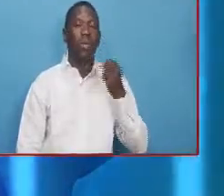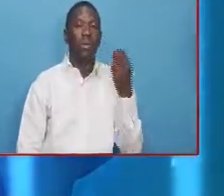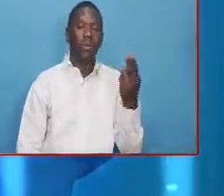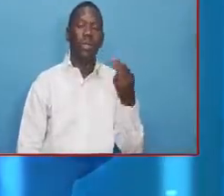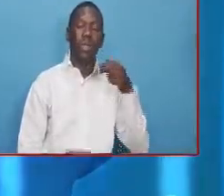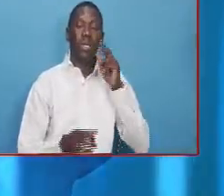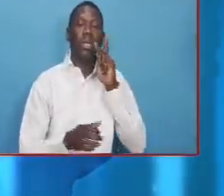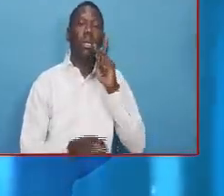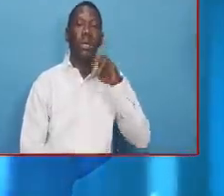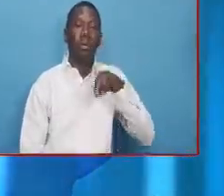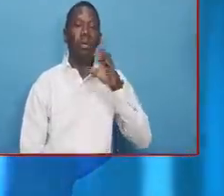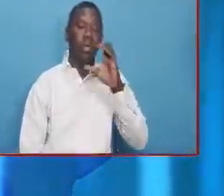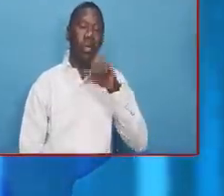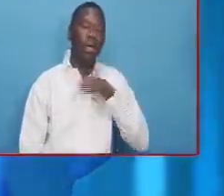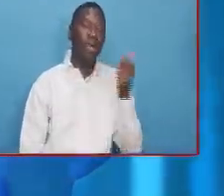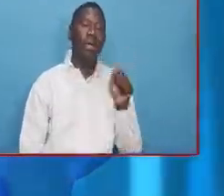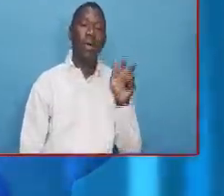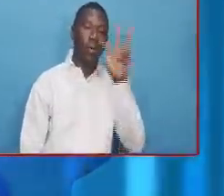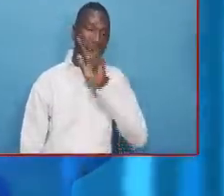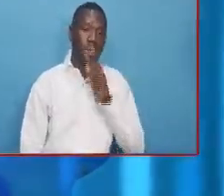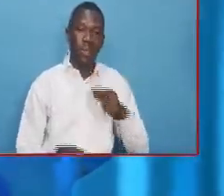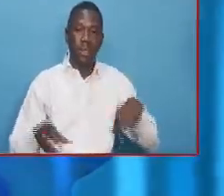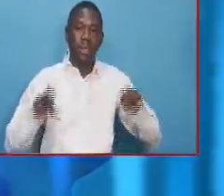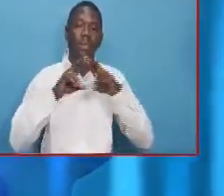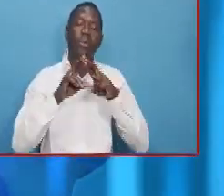Council and also in the West Coast region.